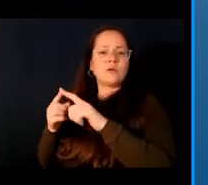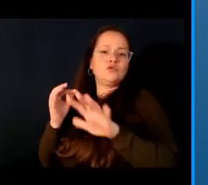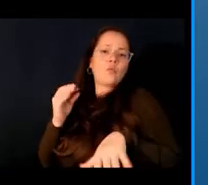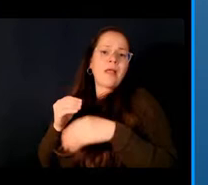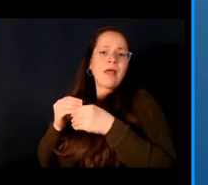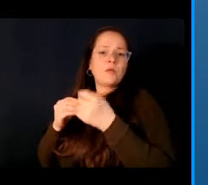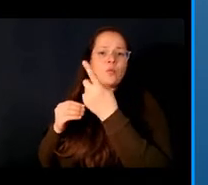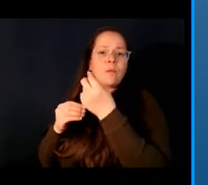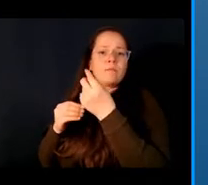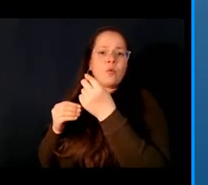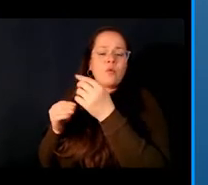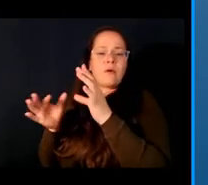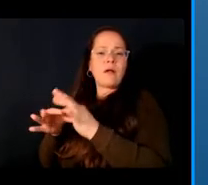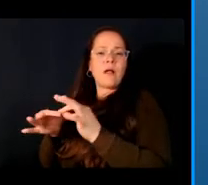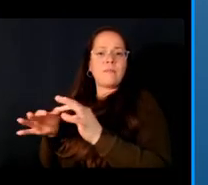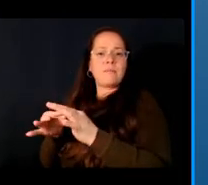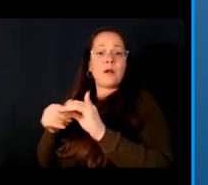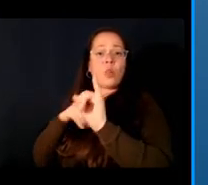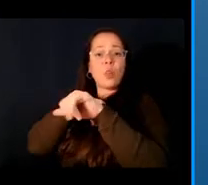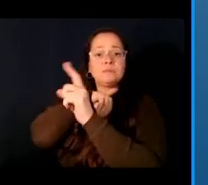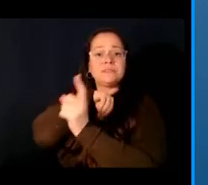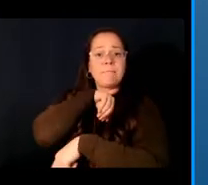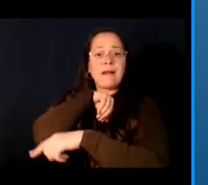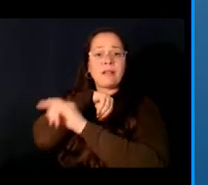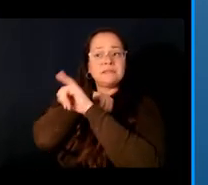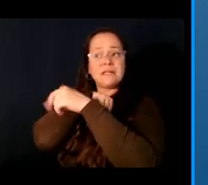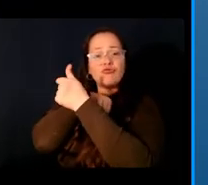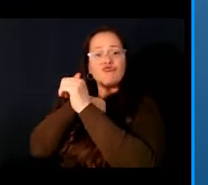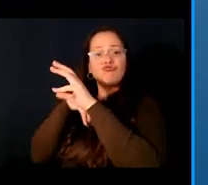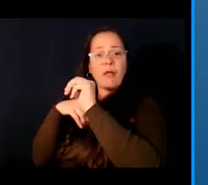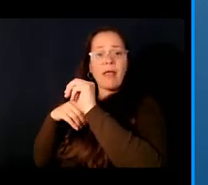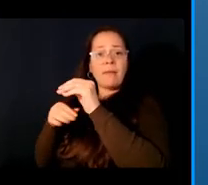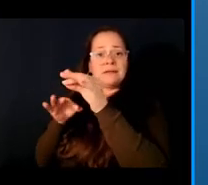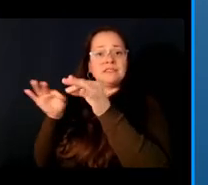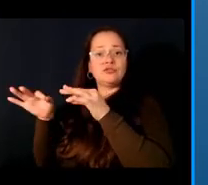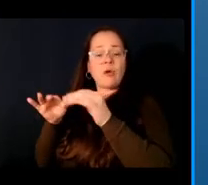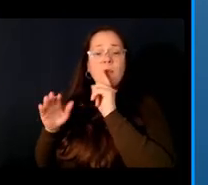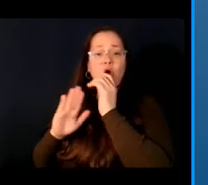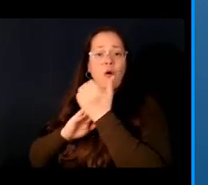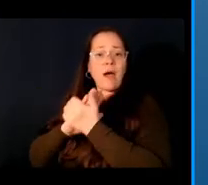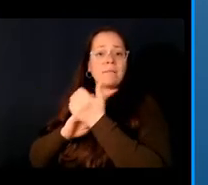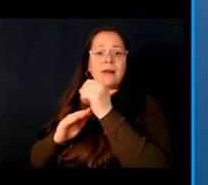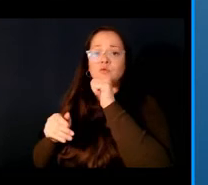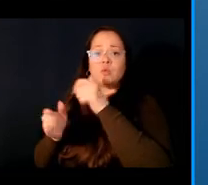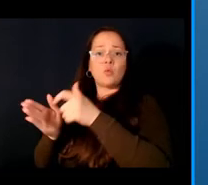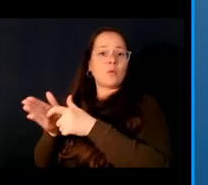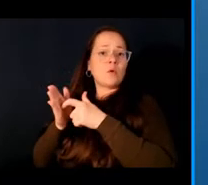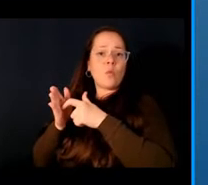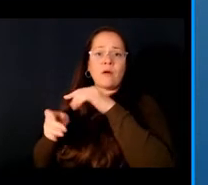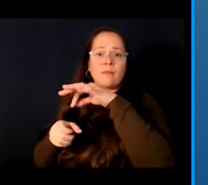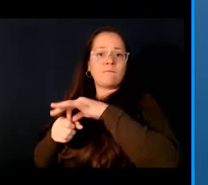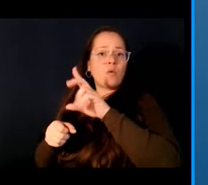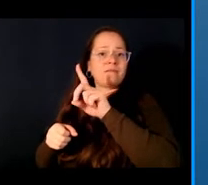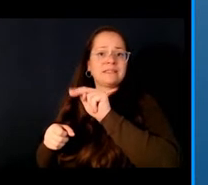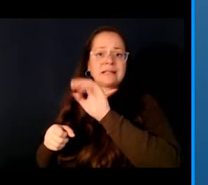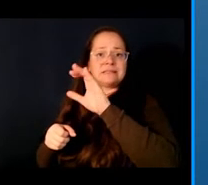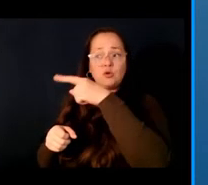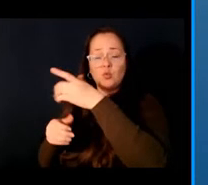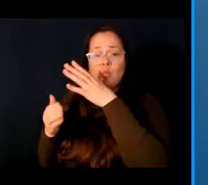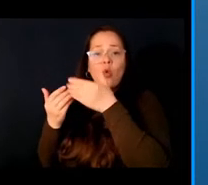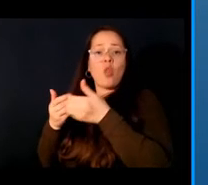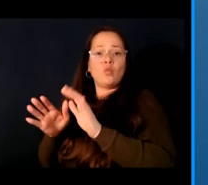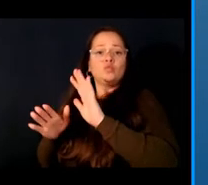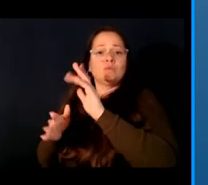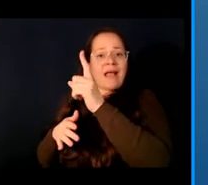comment the penalties that Graham described are automatic and don't require a vote of the DNC you lose half your delegates without